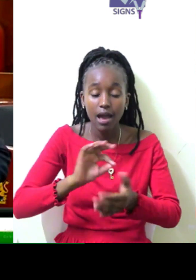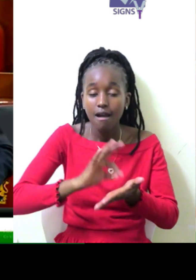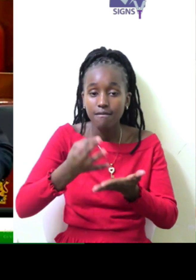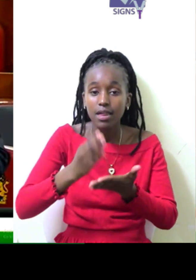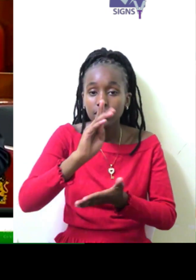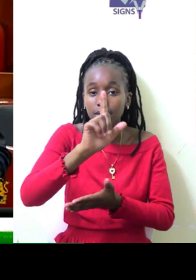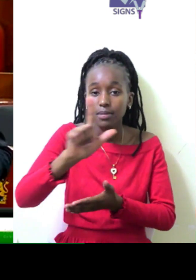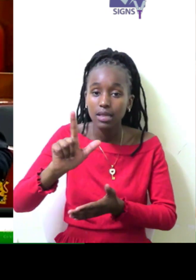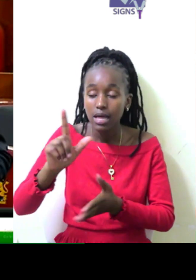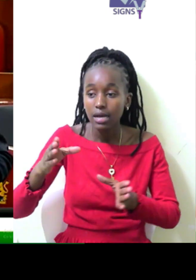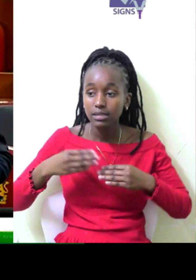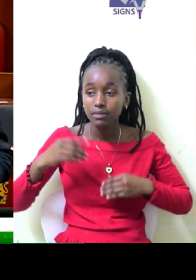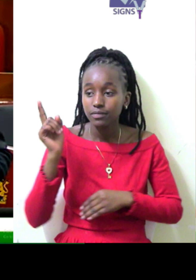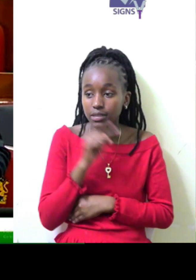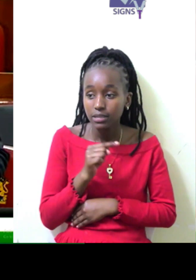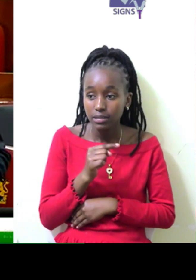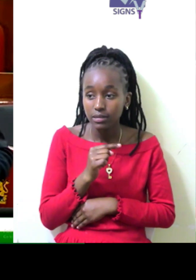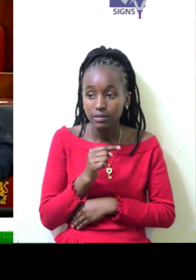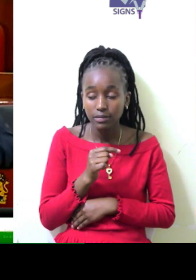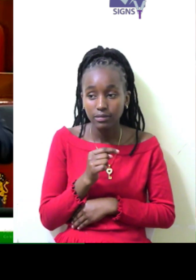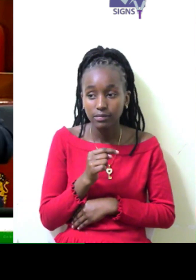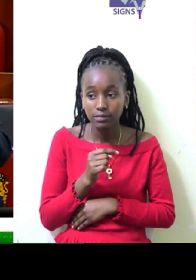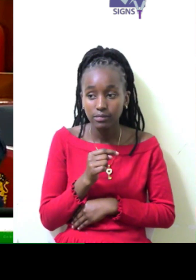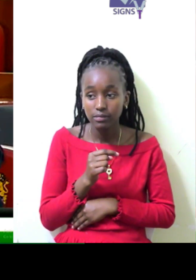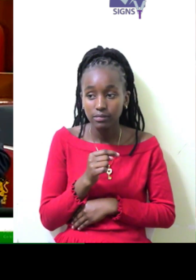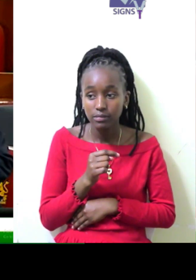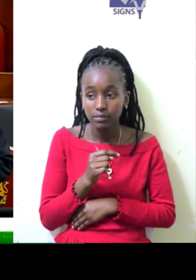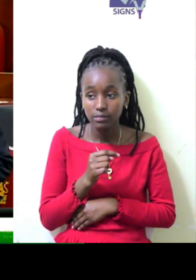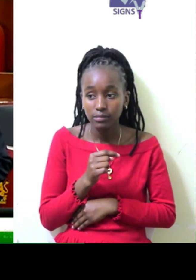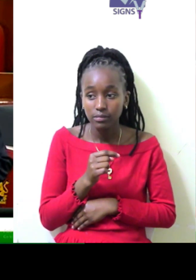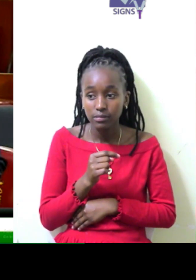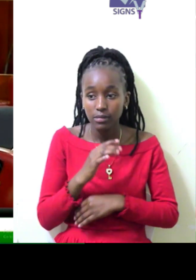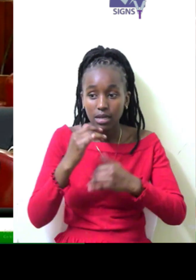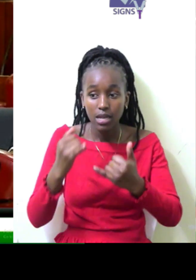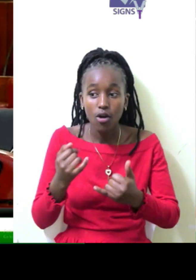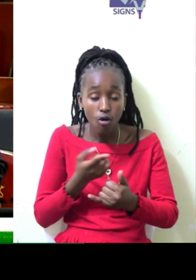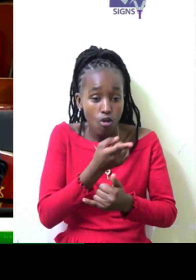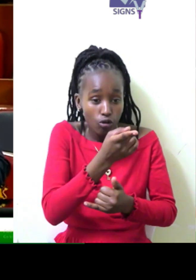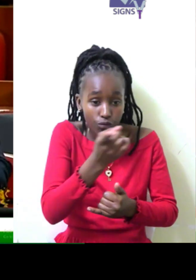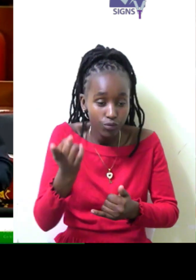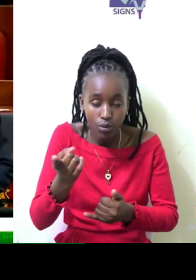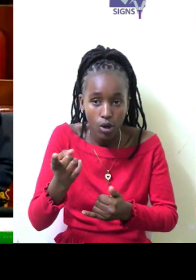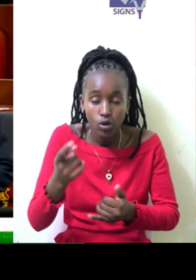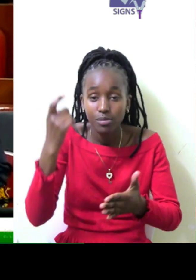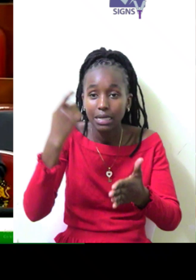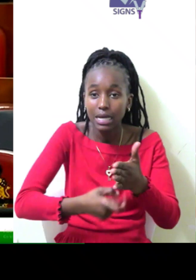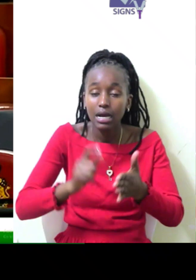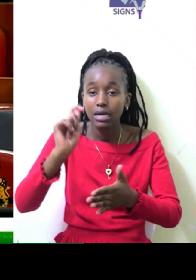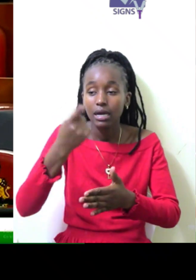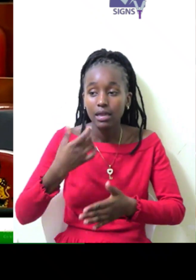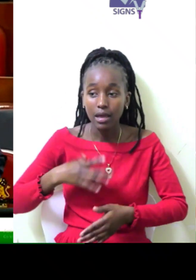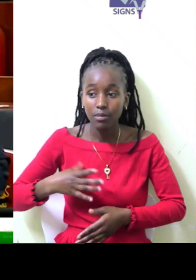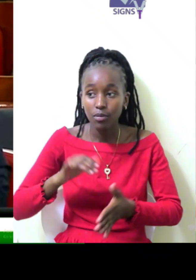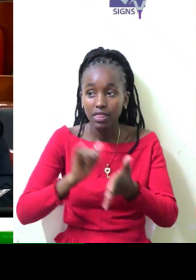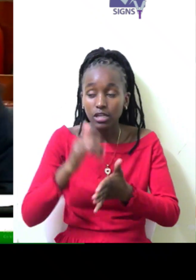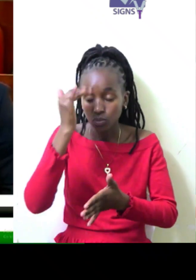passed, it will not be anybody. It will be you who taxed the Kenyans. And that is why you are elected